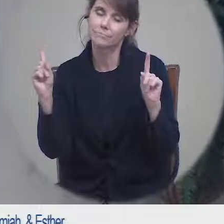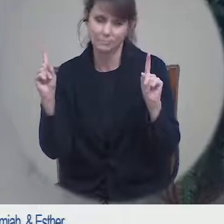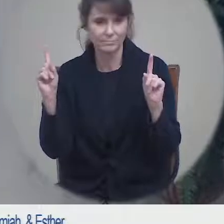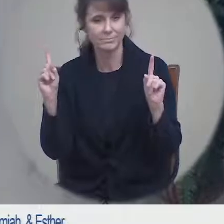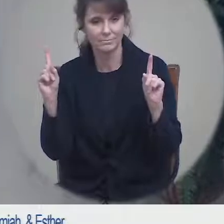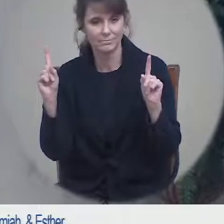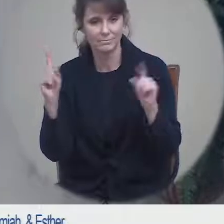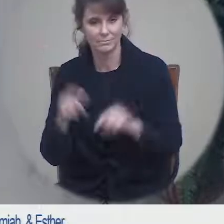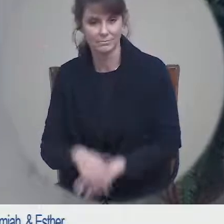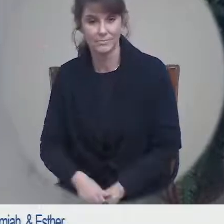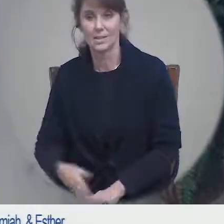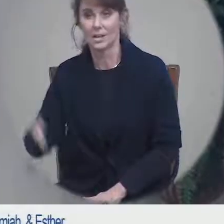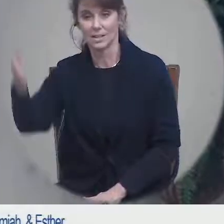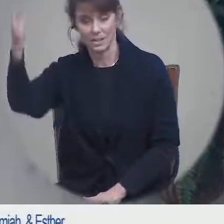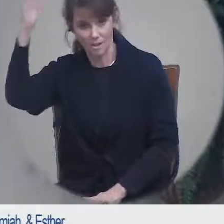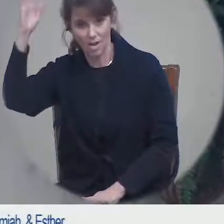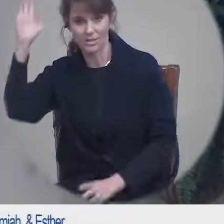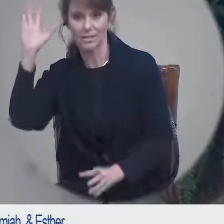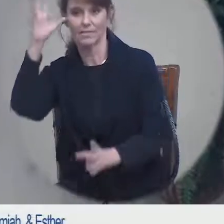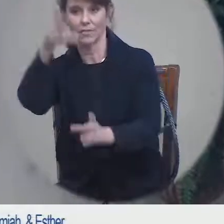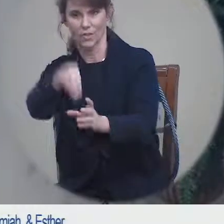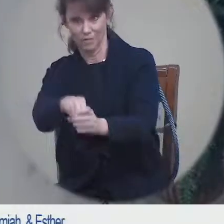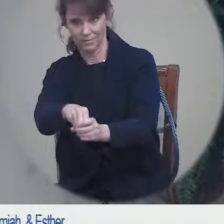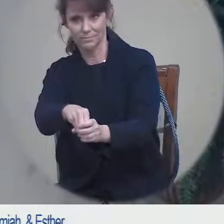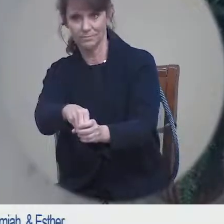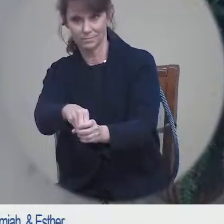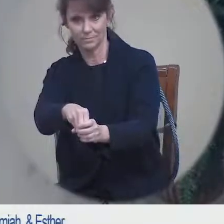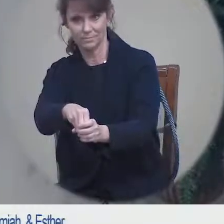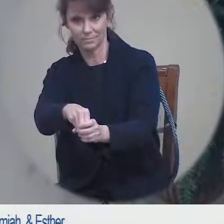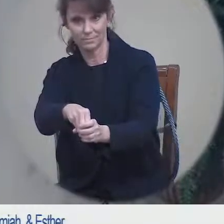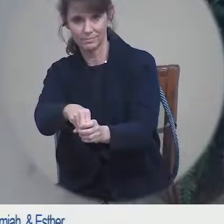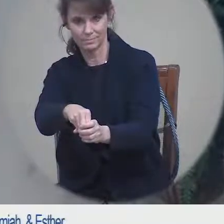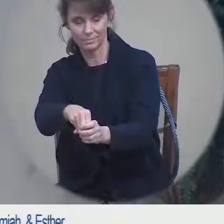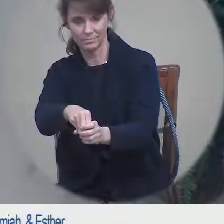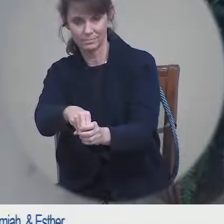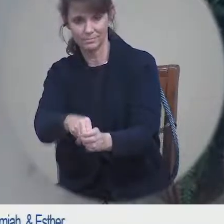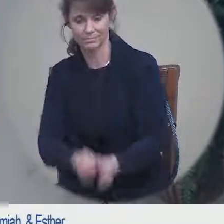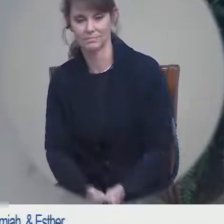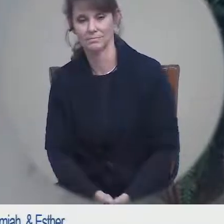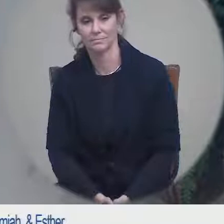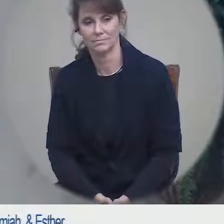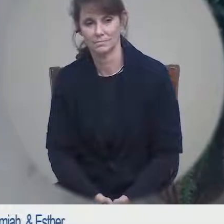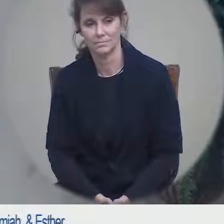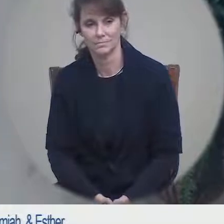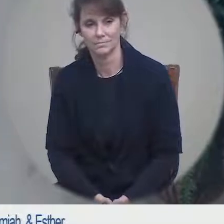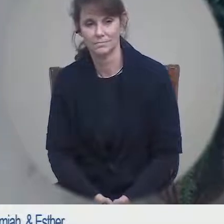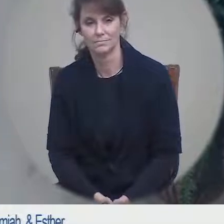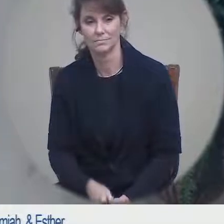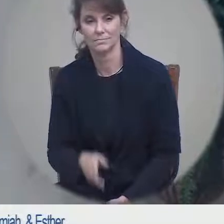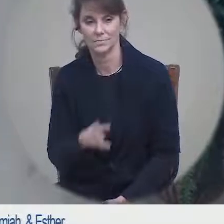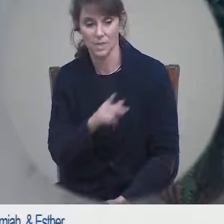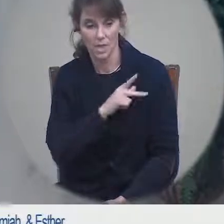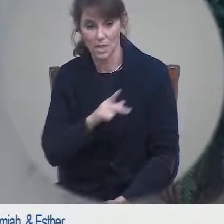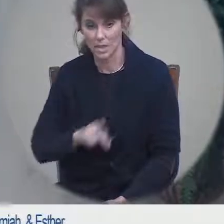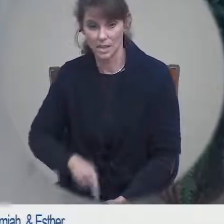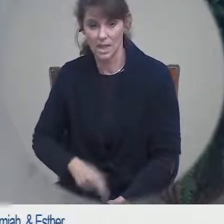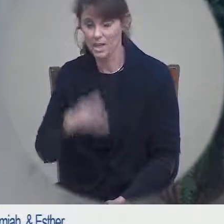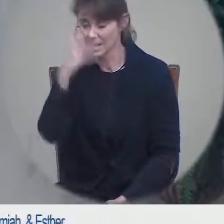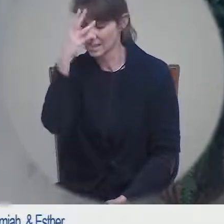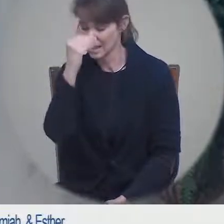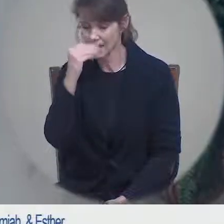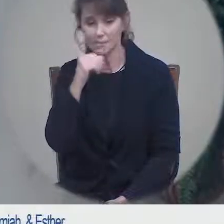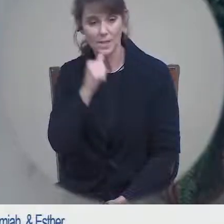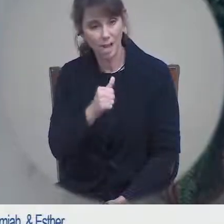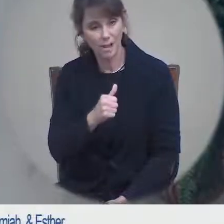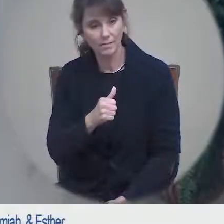do to protect his people. But it's not only that where God's providence is seen. So the king doesn't fall asleep. He chooses to have